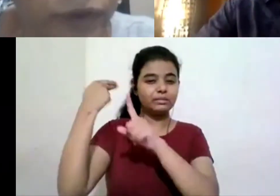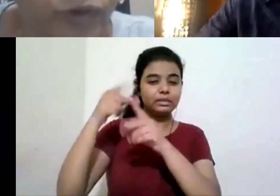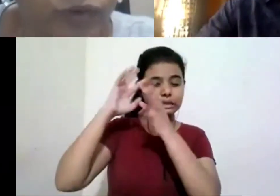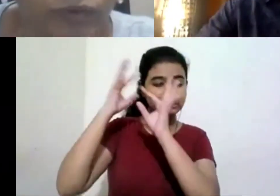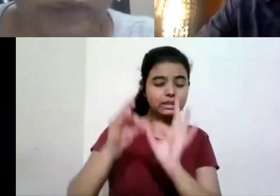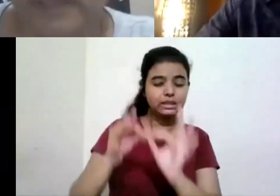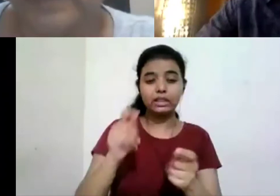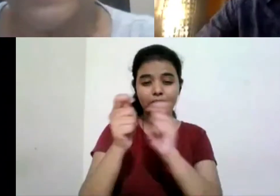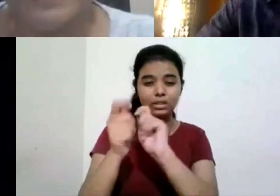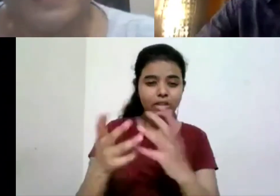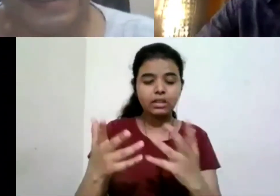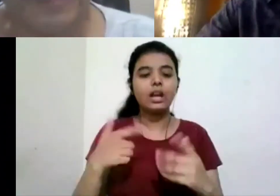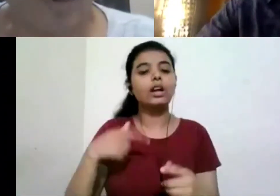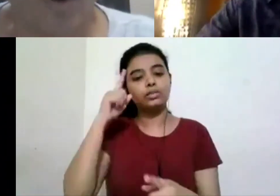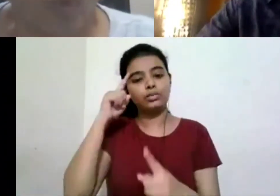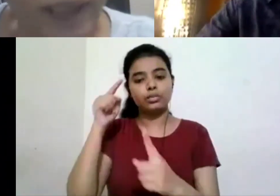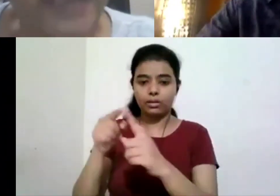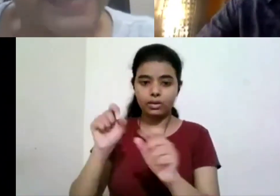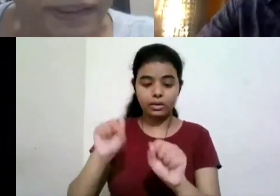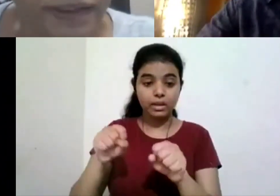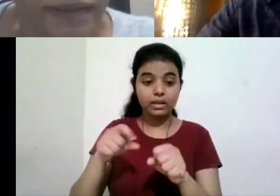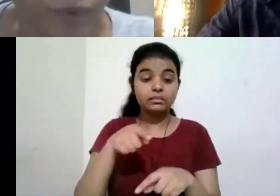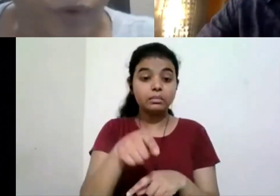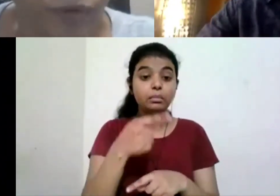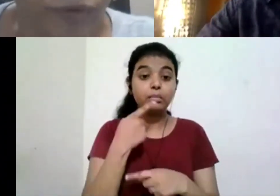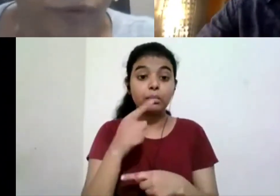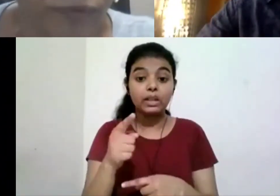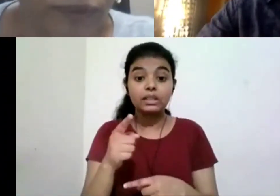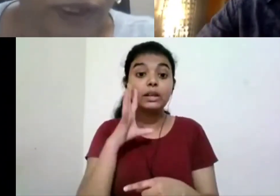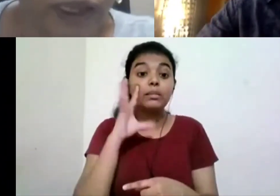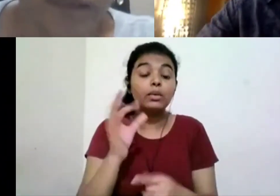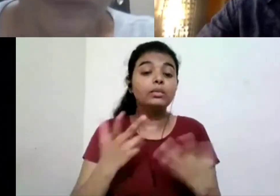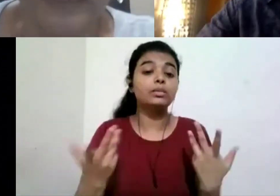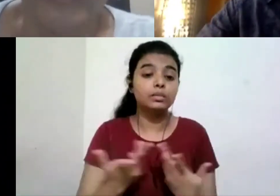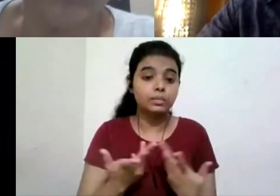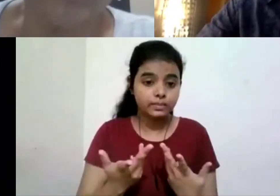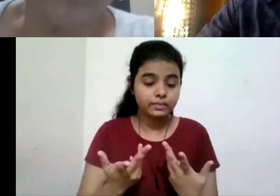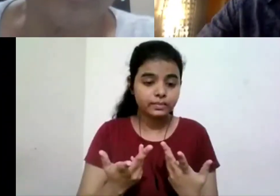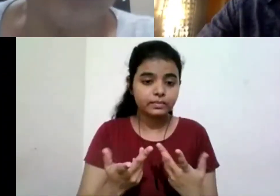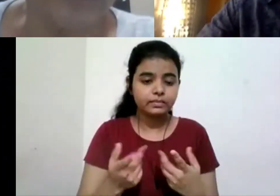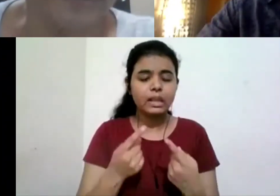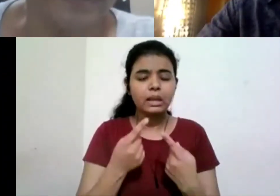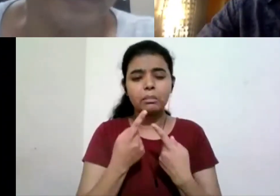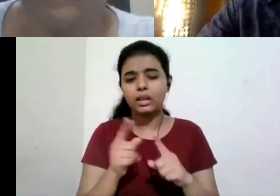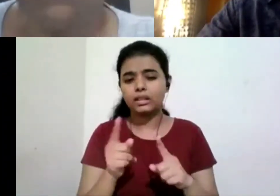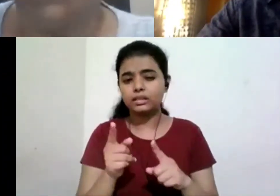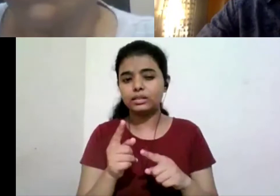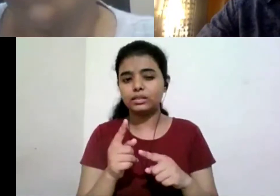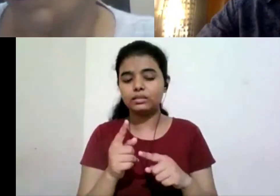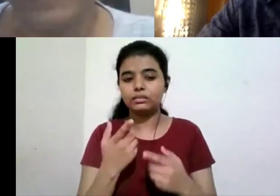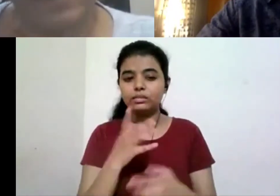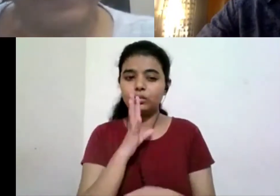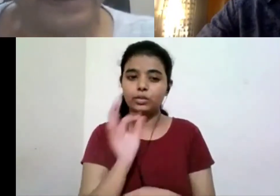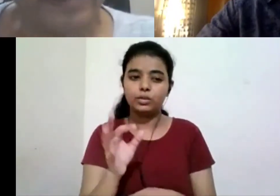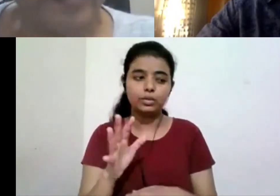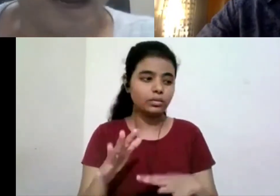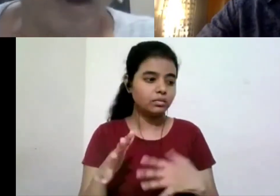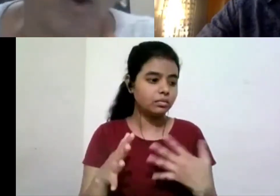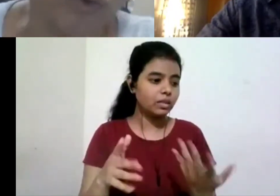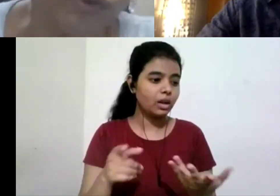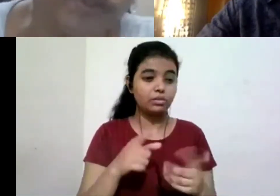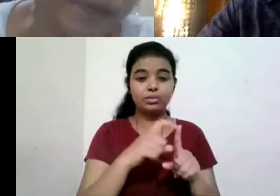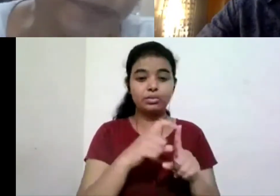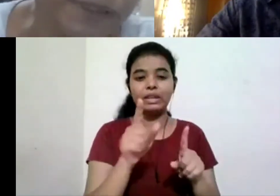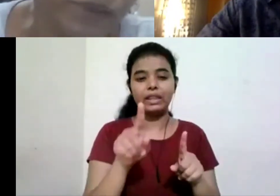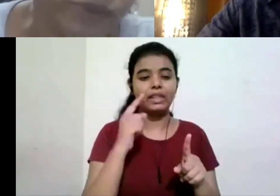agree with you. The necessity for why is it important? But it's also true that whether you call something Divyang